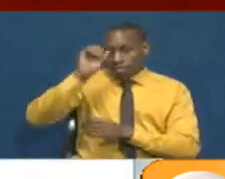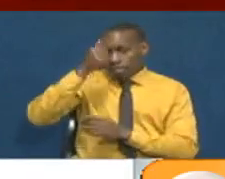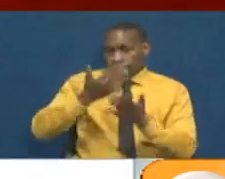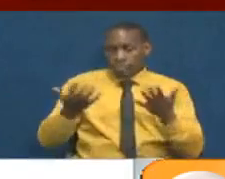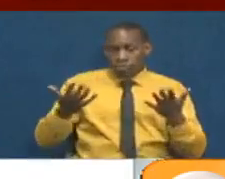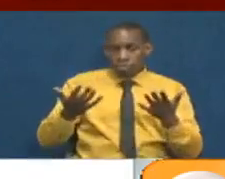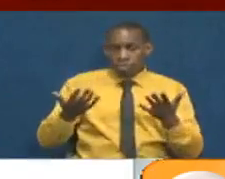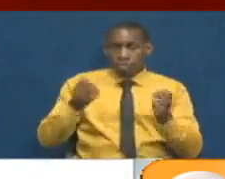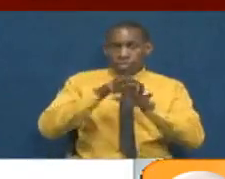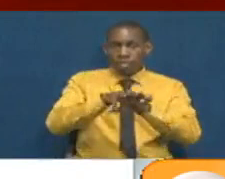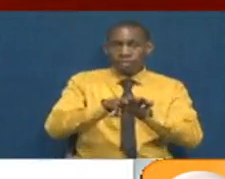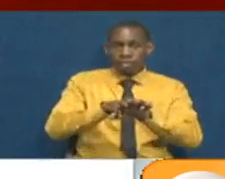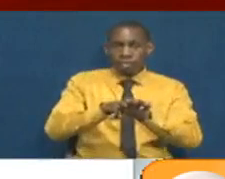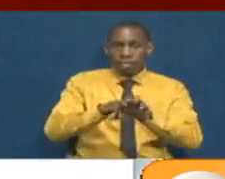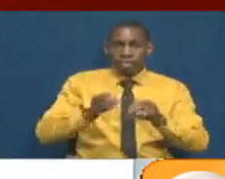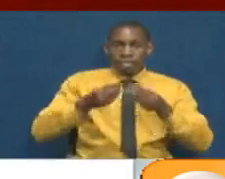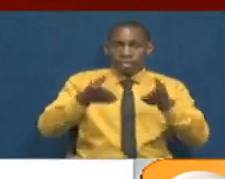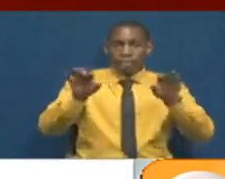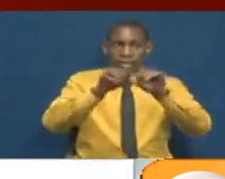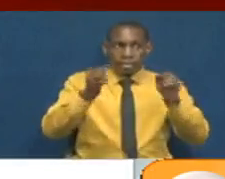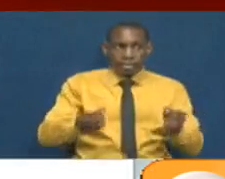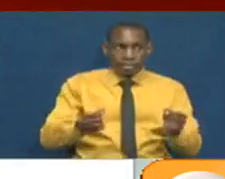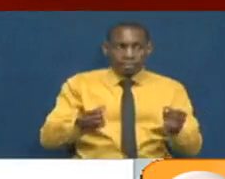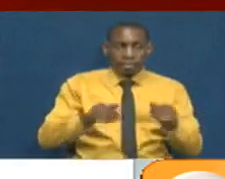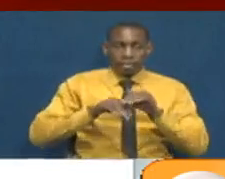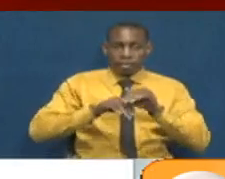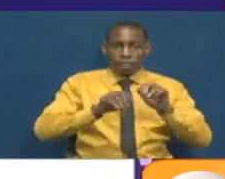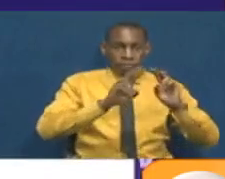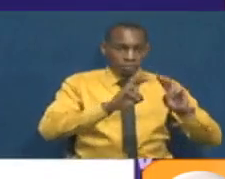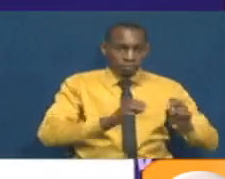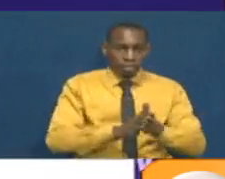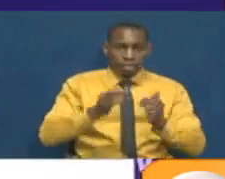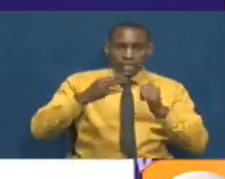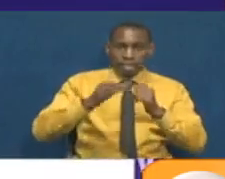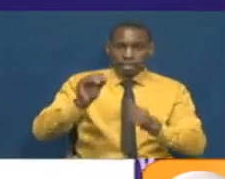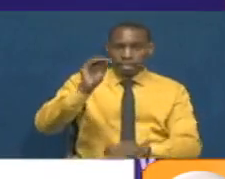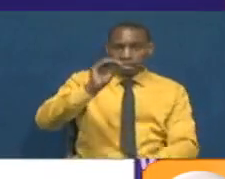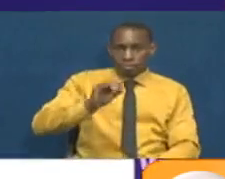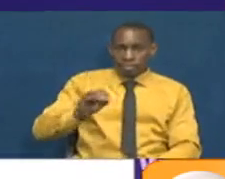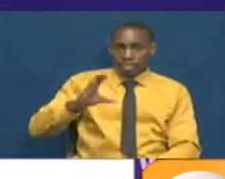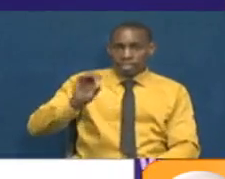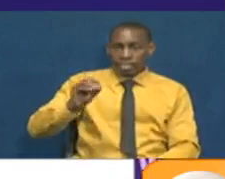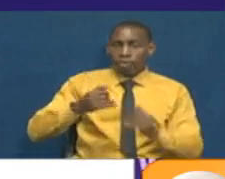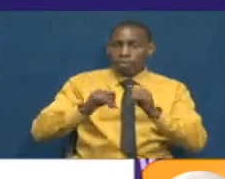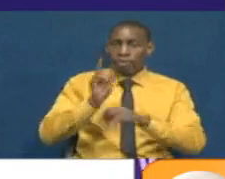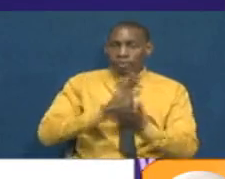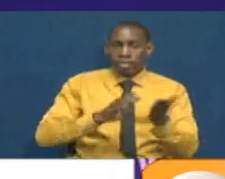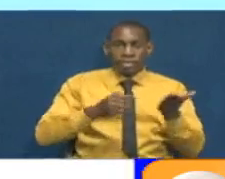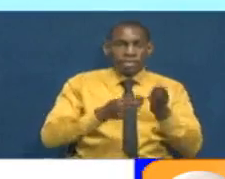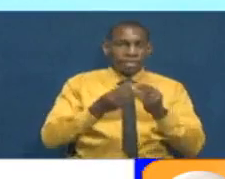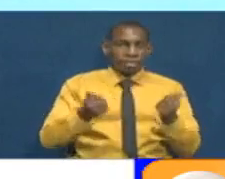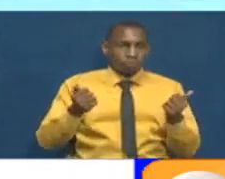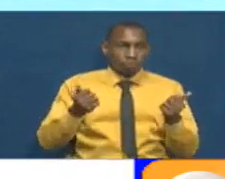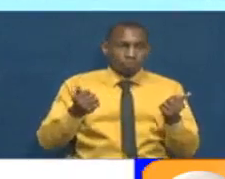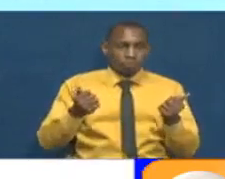tools to streamline their supply systems. According to the survey, 80% of the CEOs have implemented digital